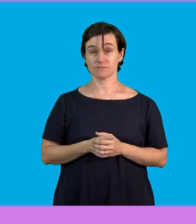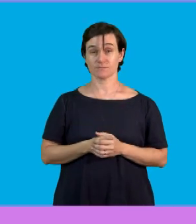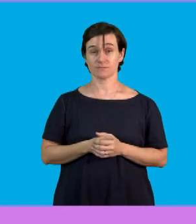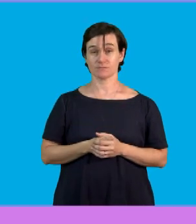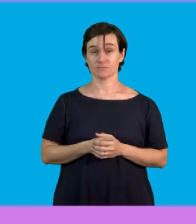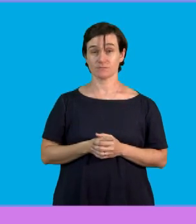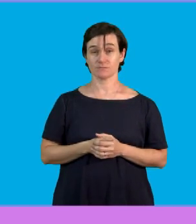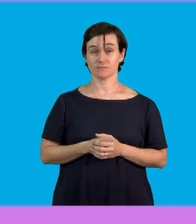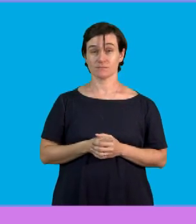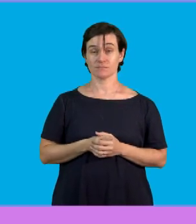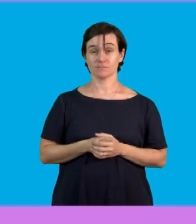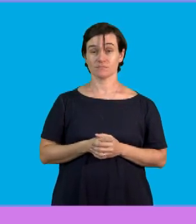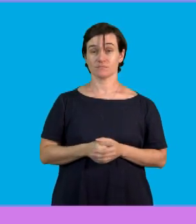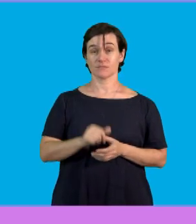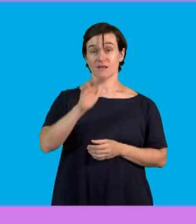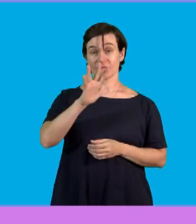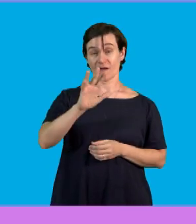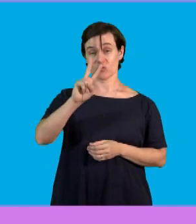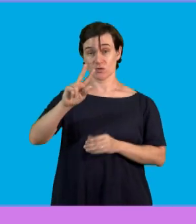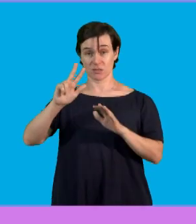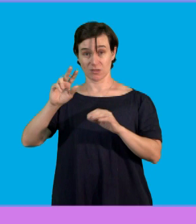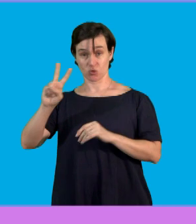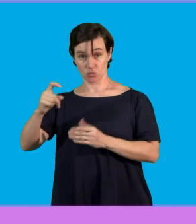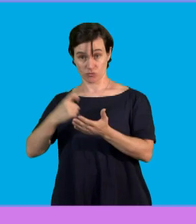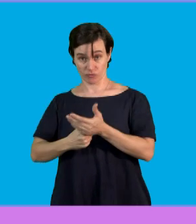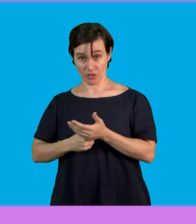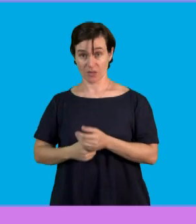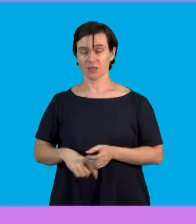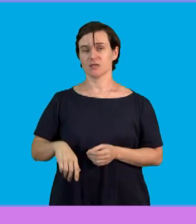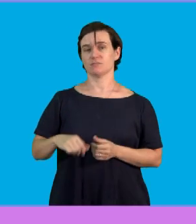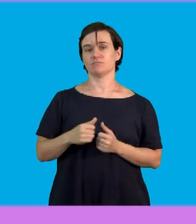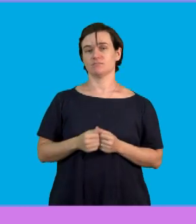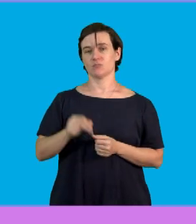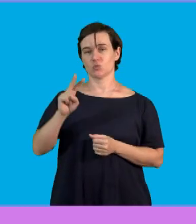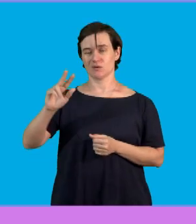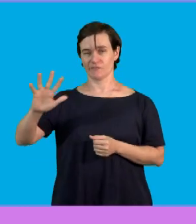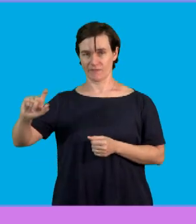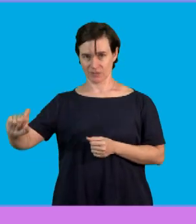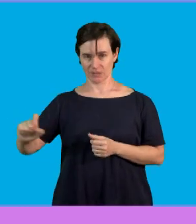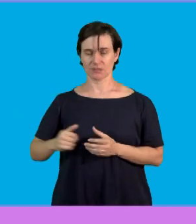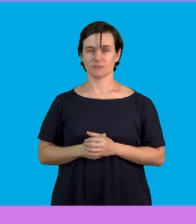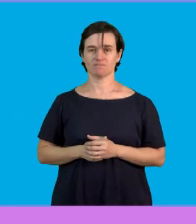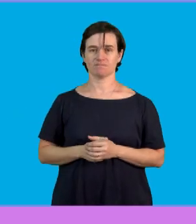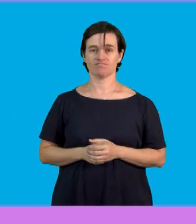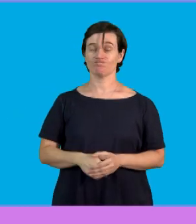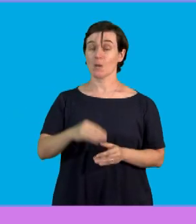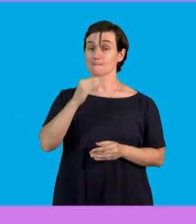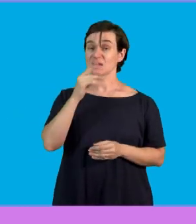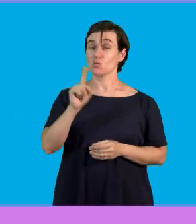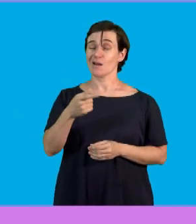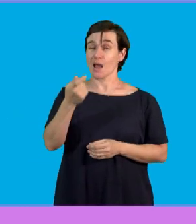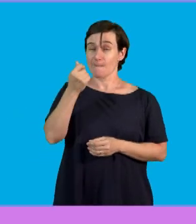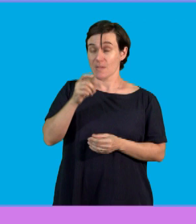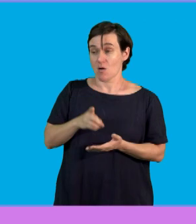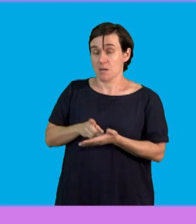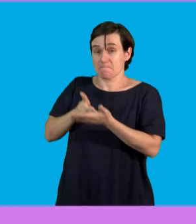32,522 rands 24 cents. So it means the